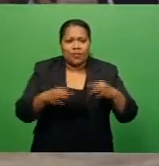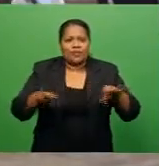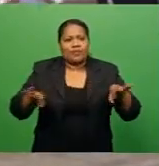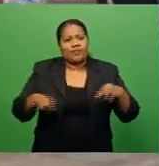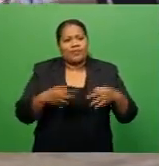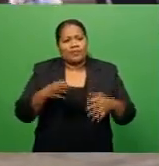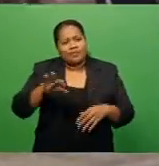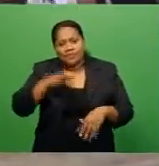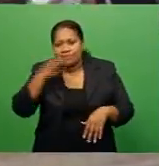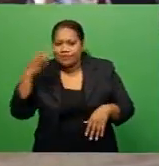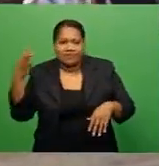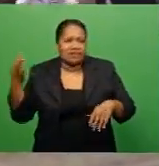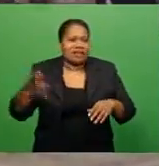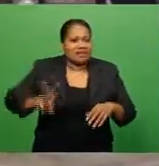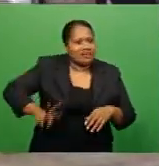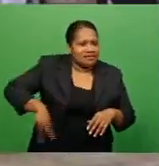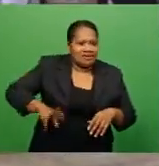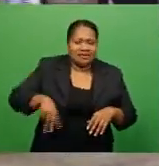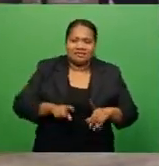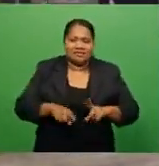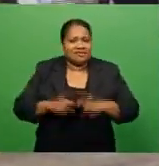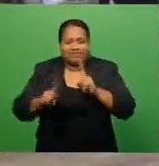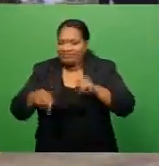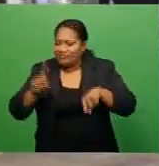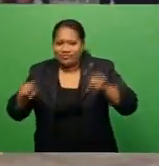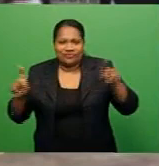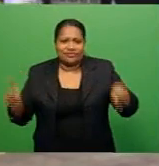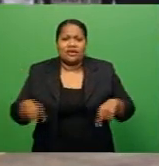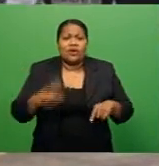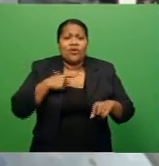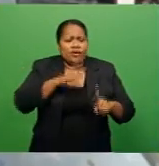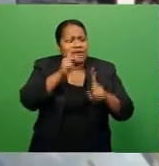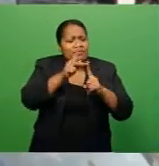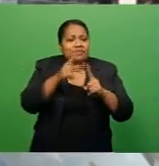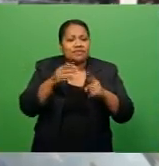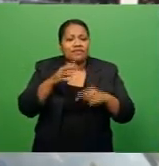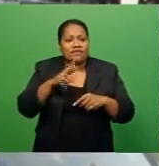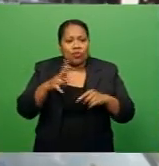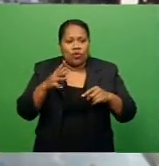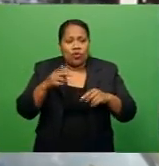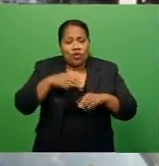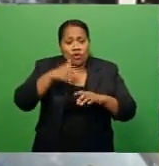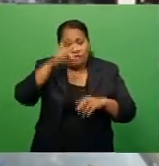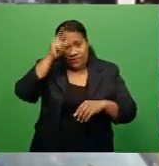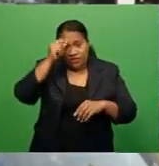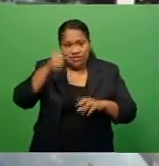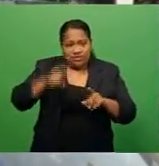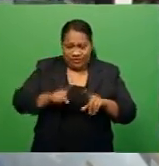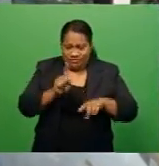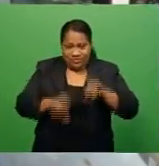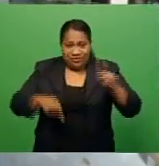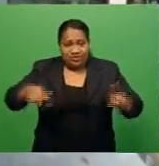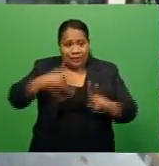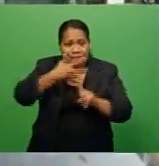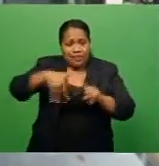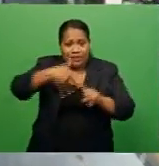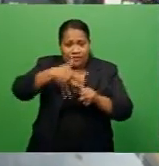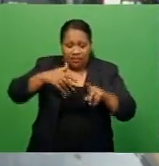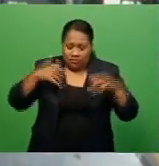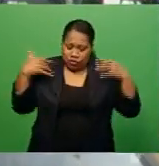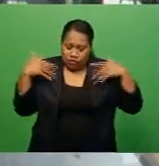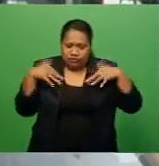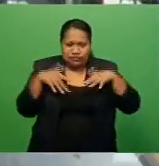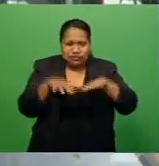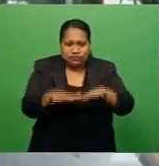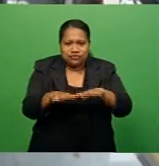of yesterday's event was to bring together Fijians of all backgrounds. The entire purpose of this event was to bring Fijians of all